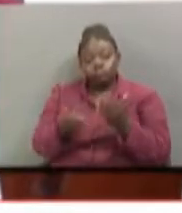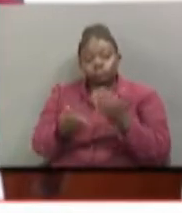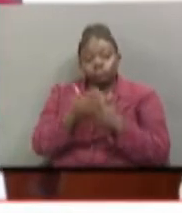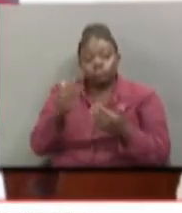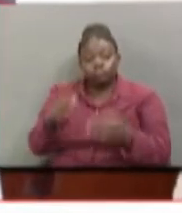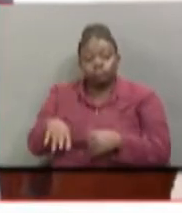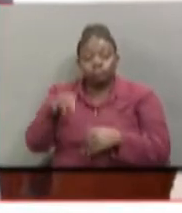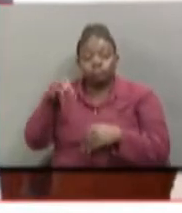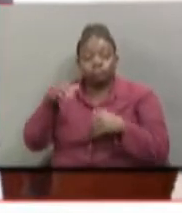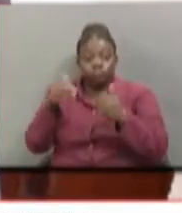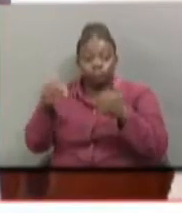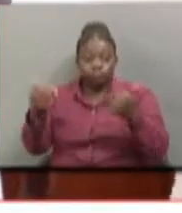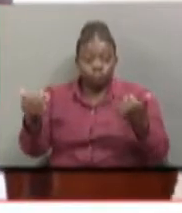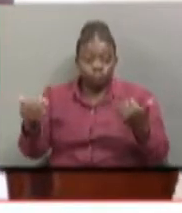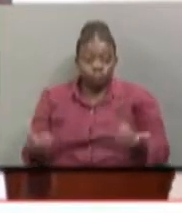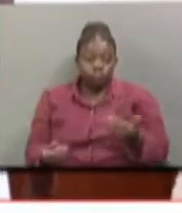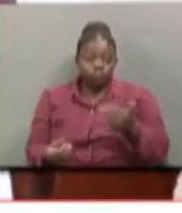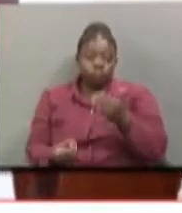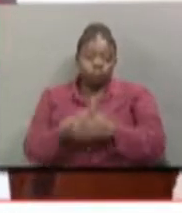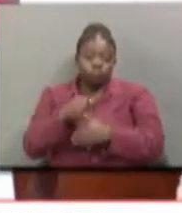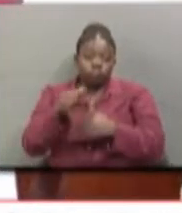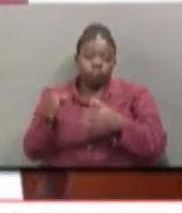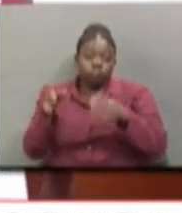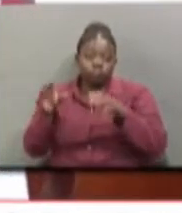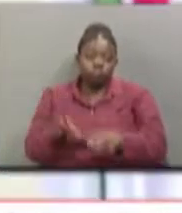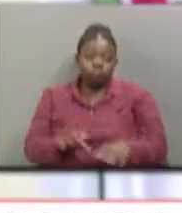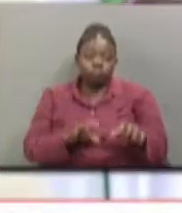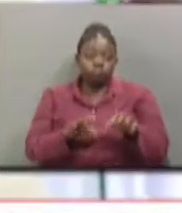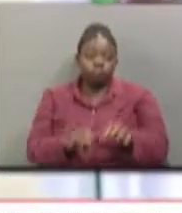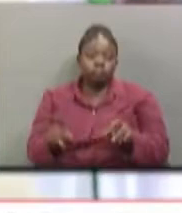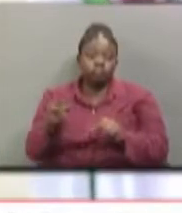nkuza y'abaana ekiviiriddeko abamu okutigomya abantu.